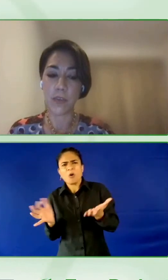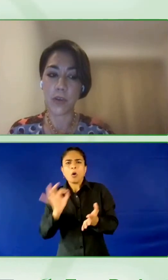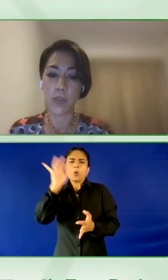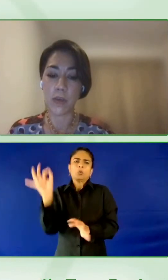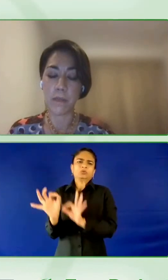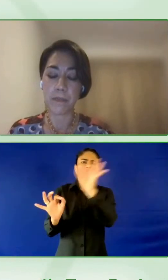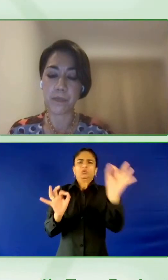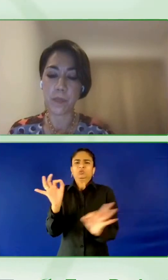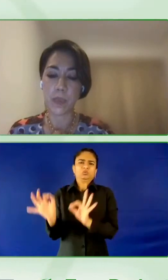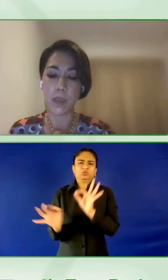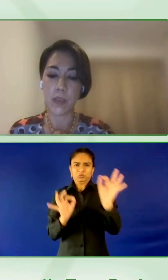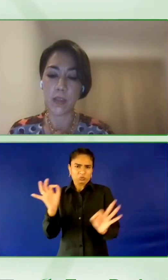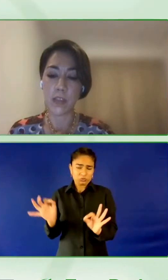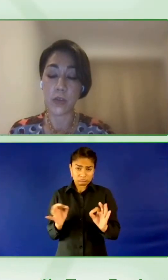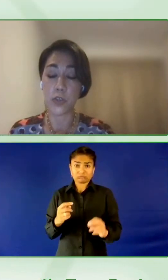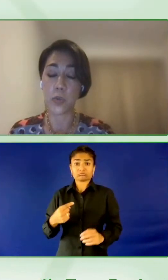the